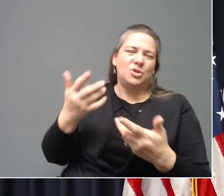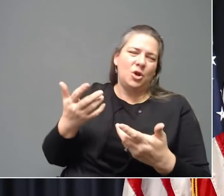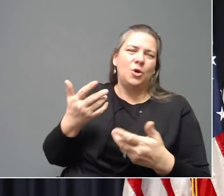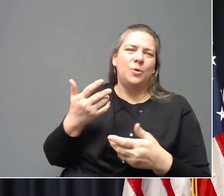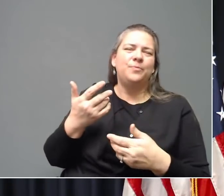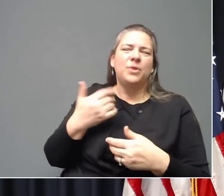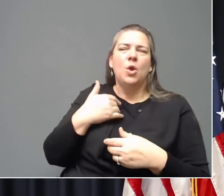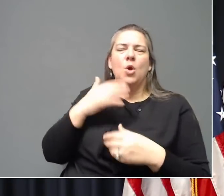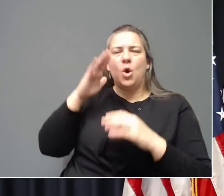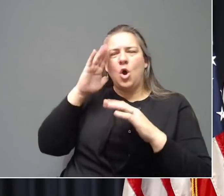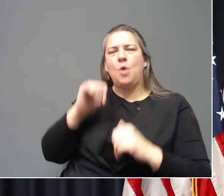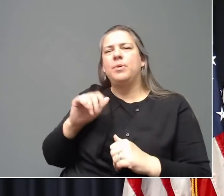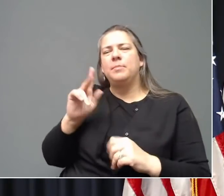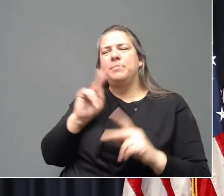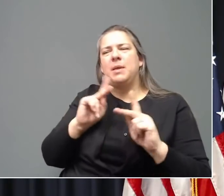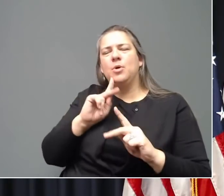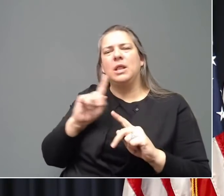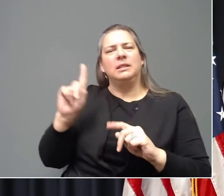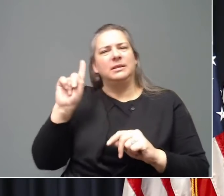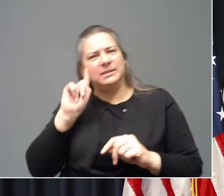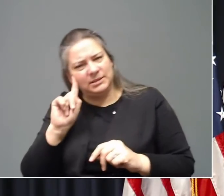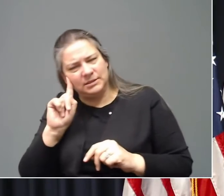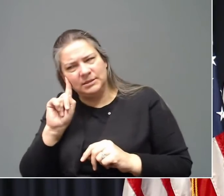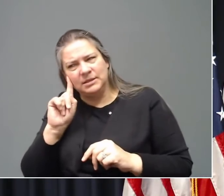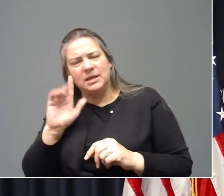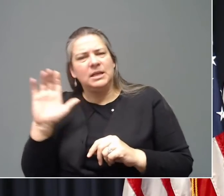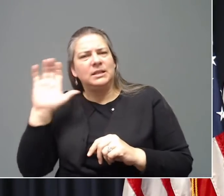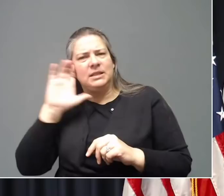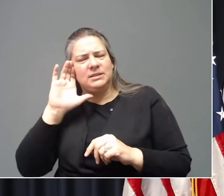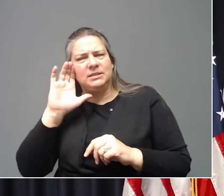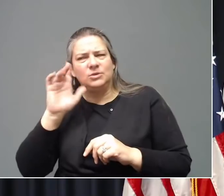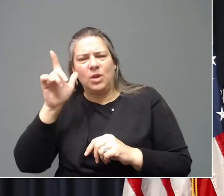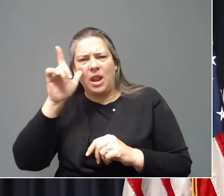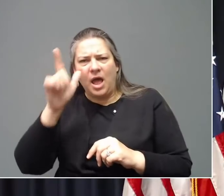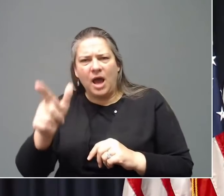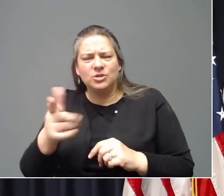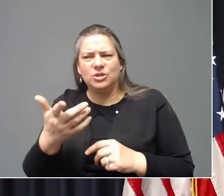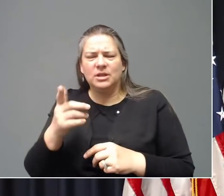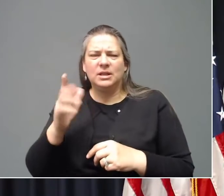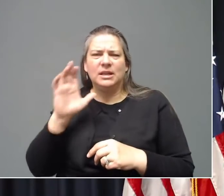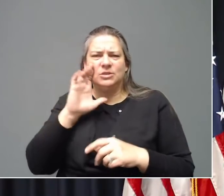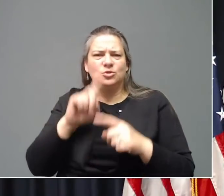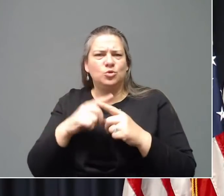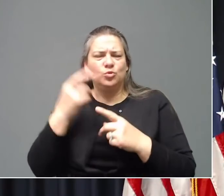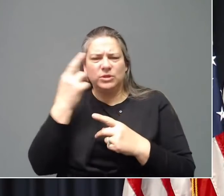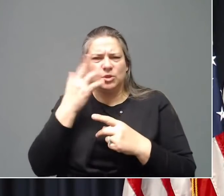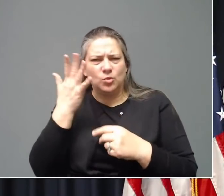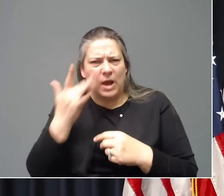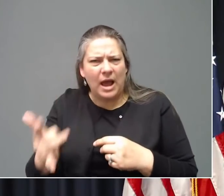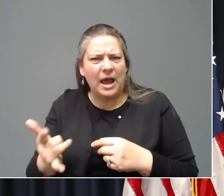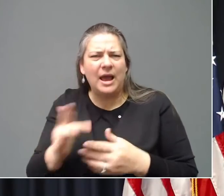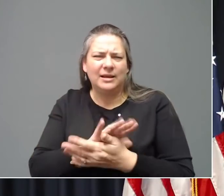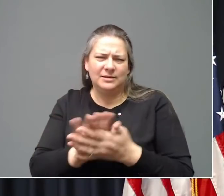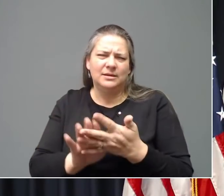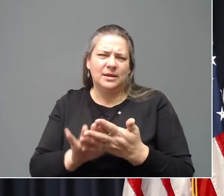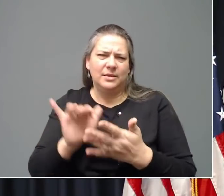to the logic and the reason and the input that's out there. Chris Otts from